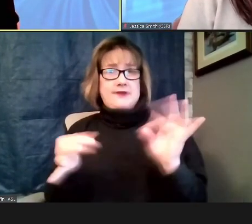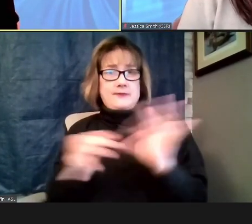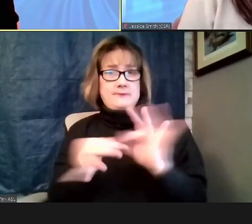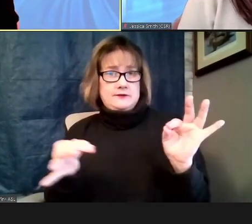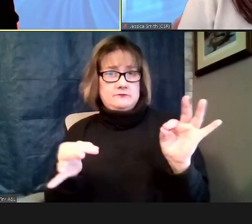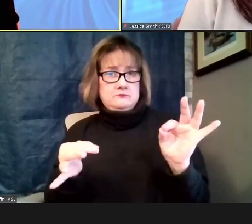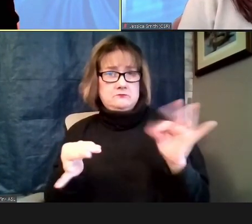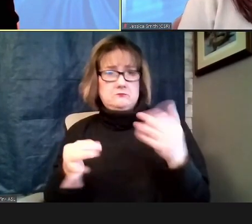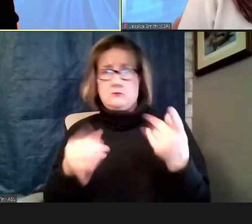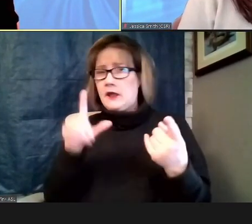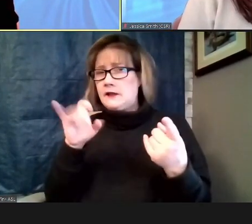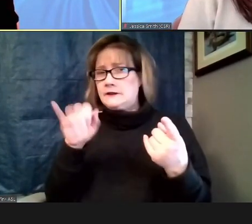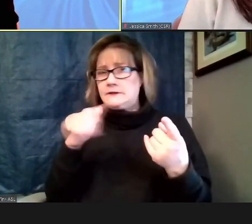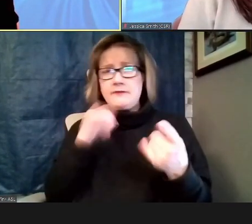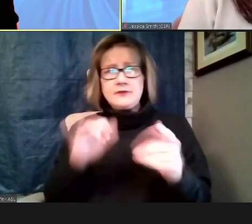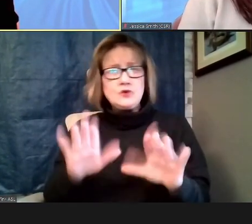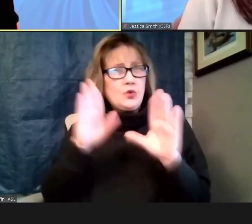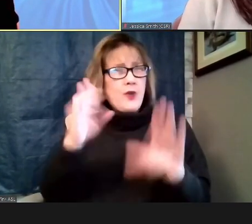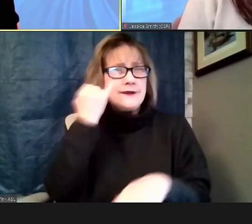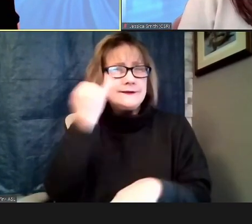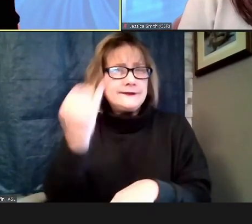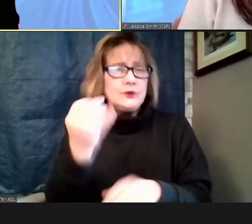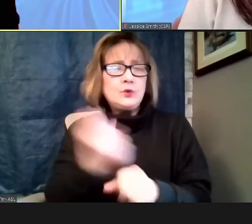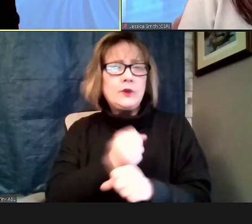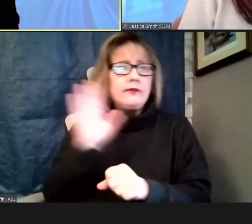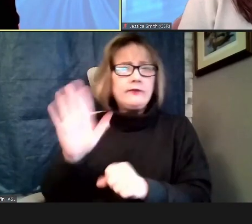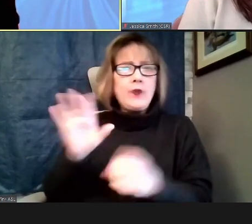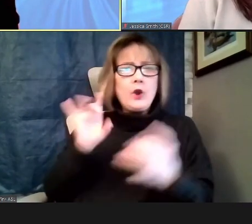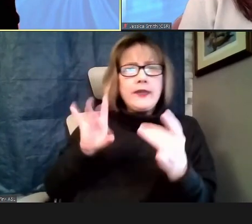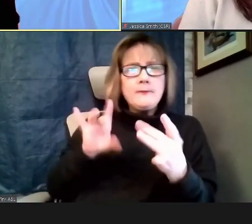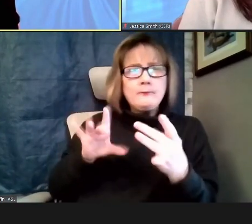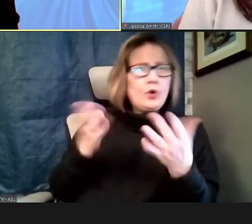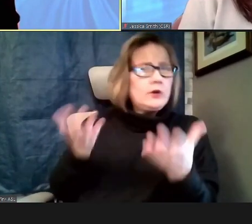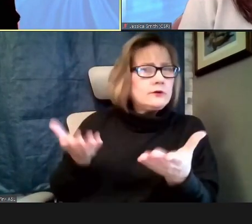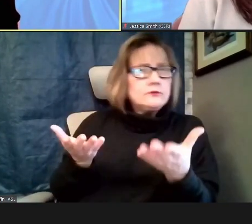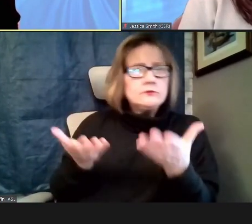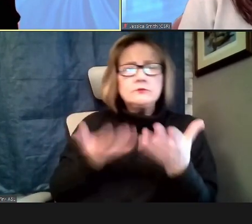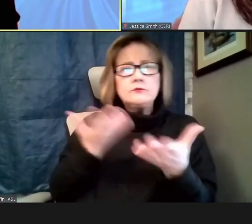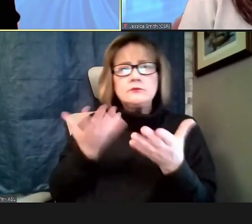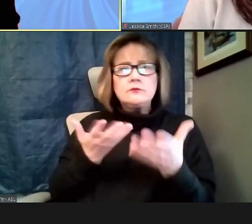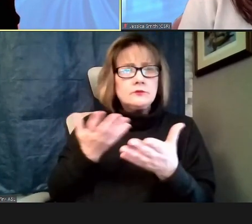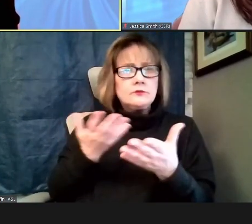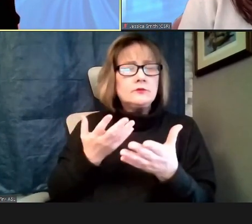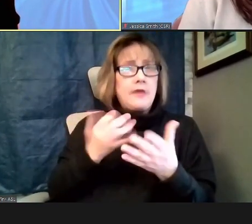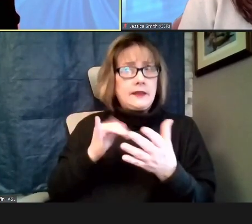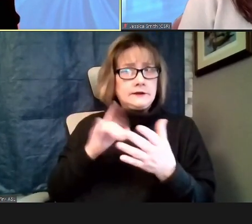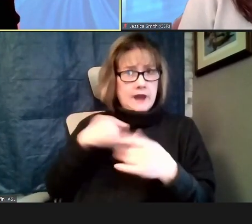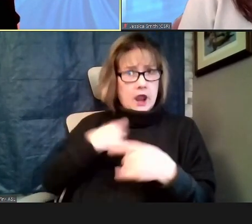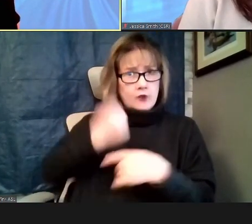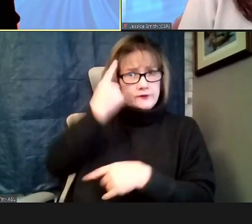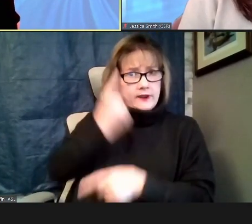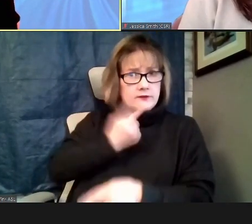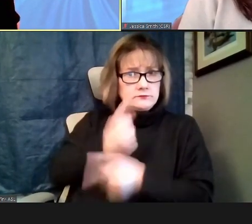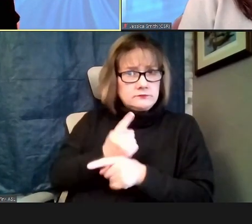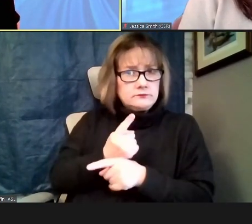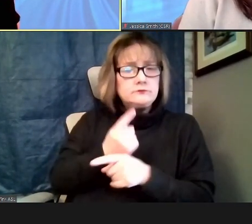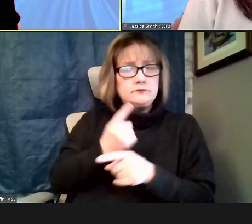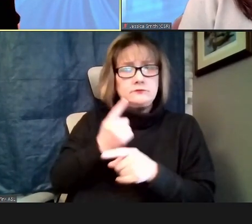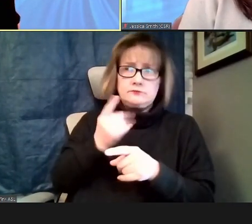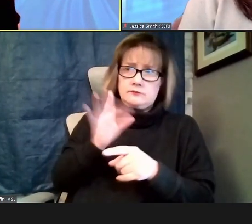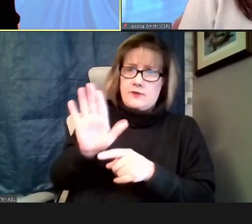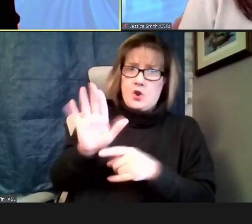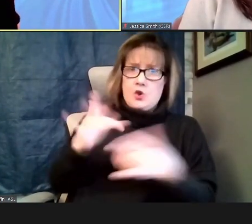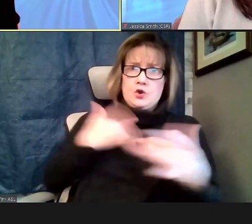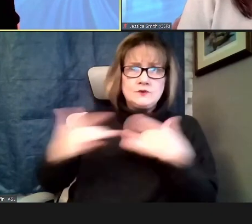think that's a great idea to get that kind of their input as to whether, what you understood of the